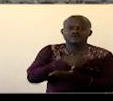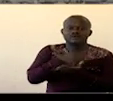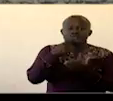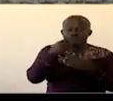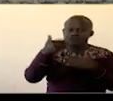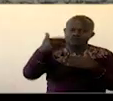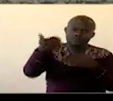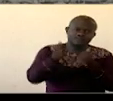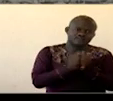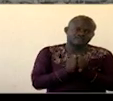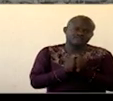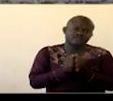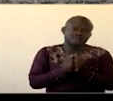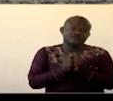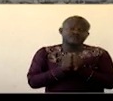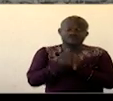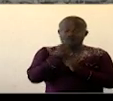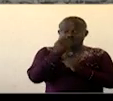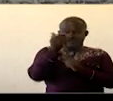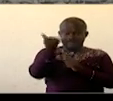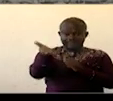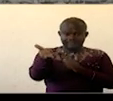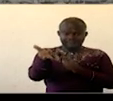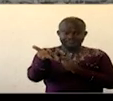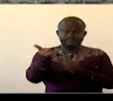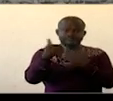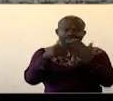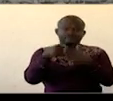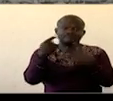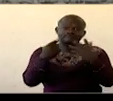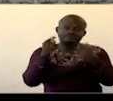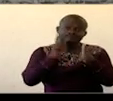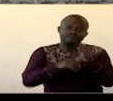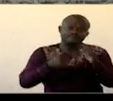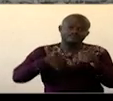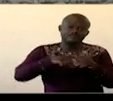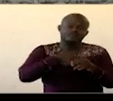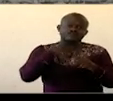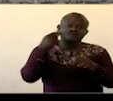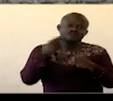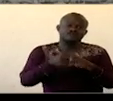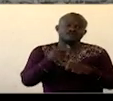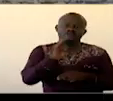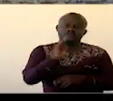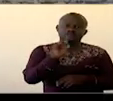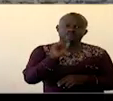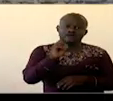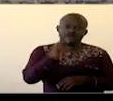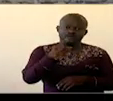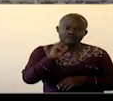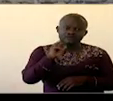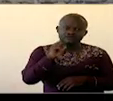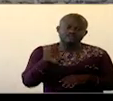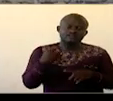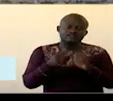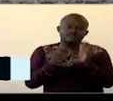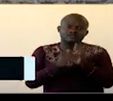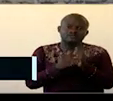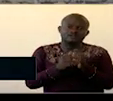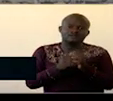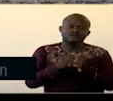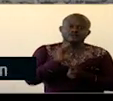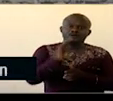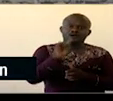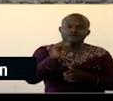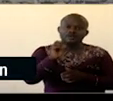on. So here, this is what we call biotic, and this is what we call